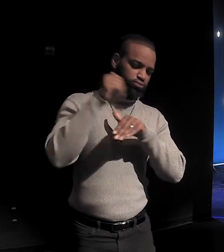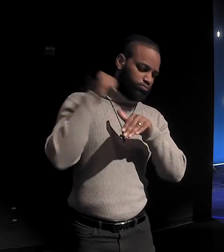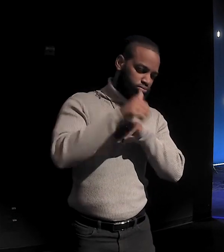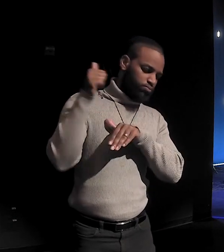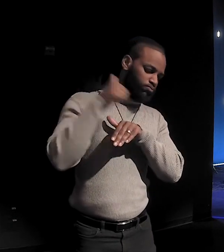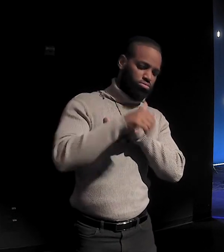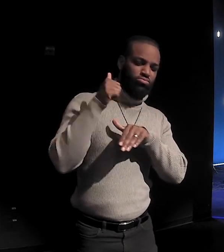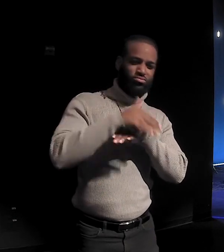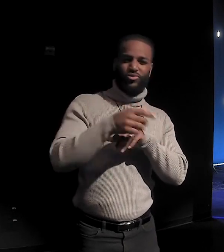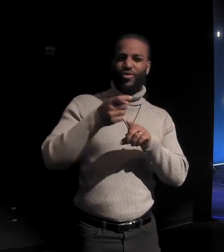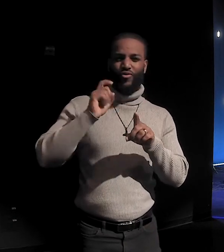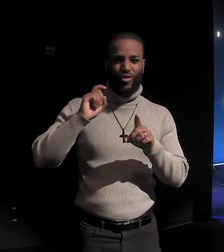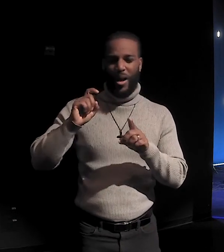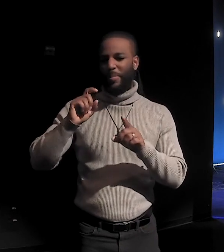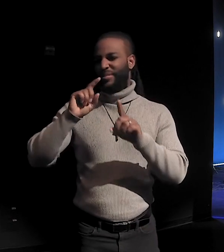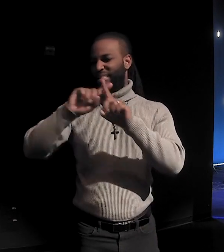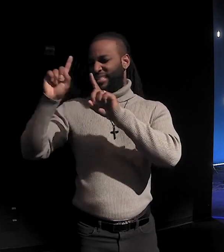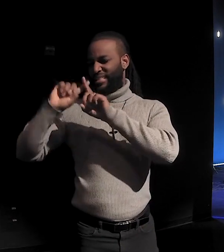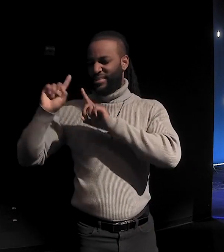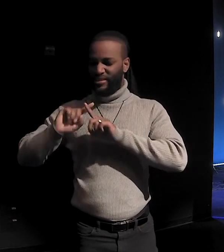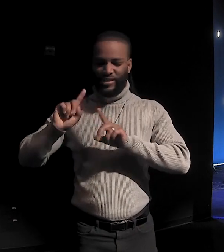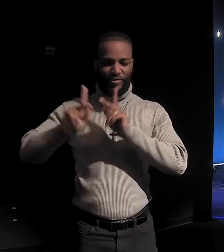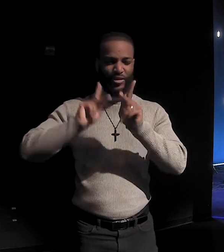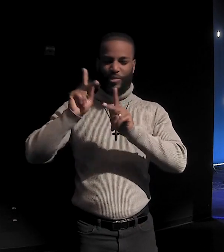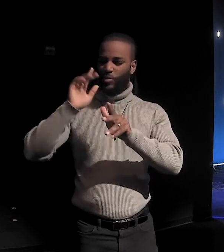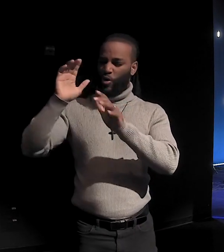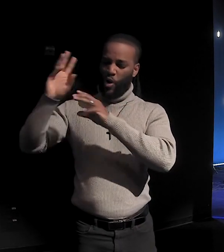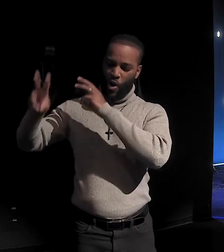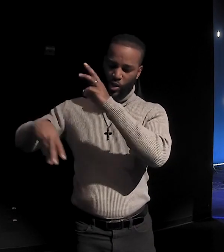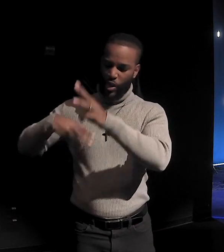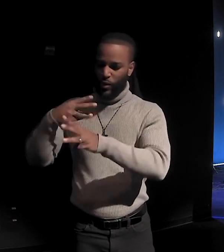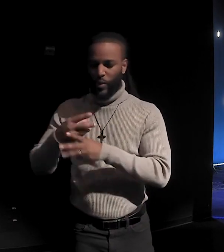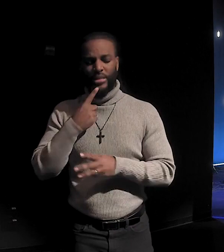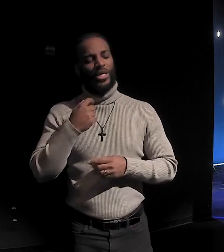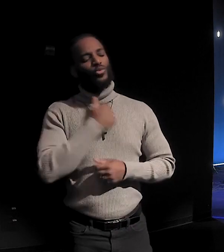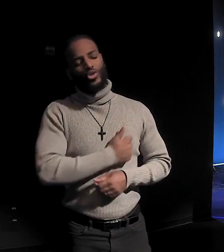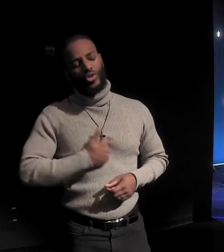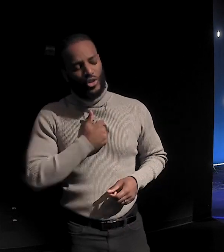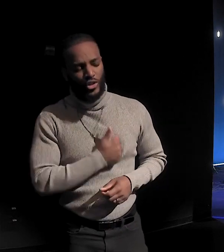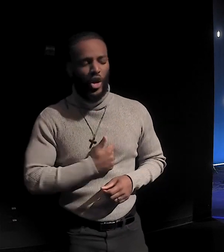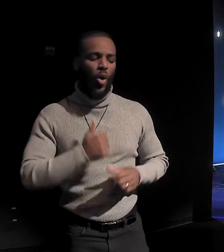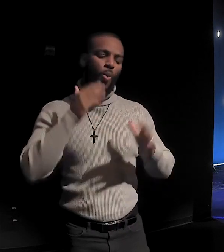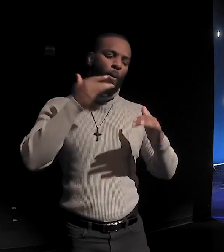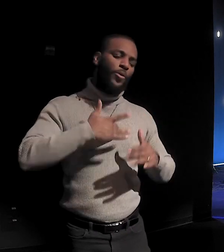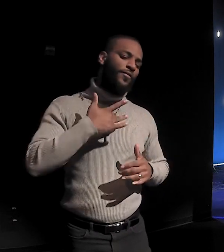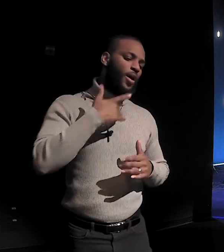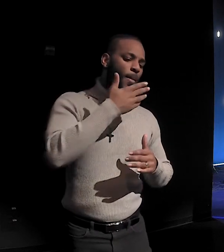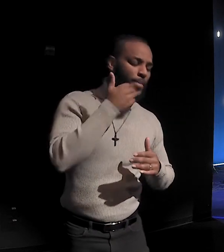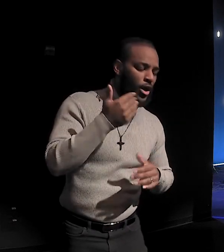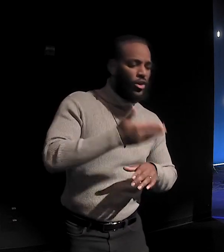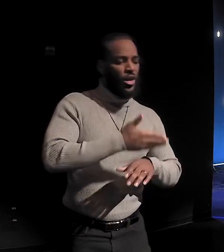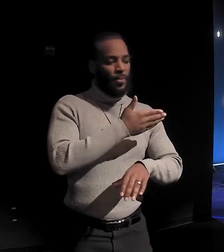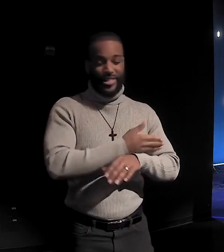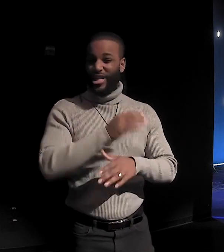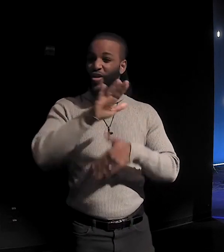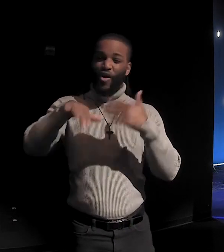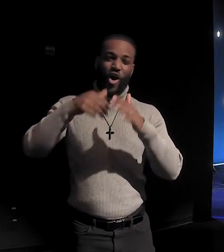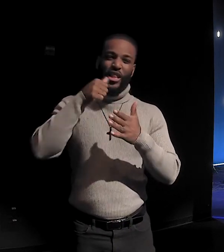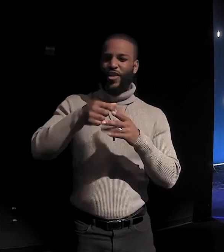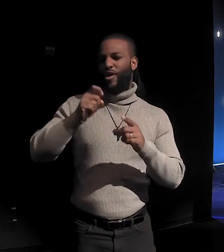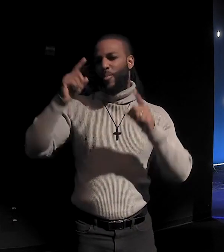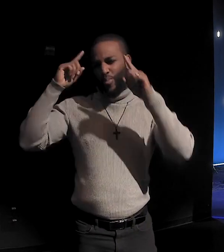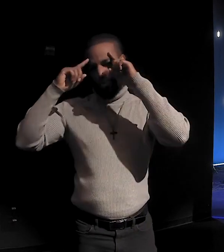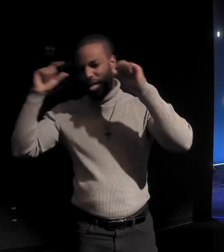from dignitaries and people all over the world well-wishing him and saying, we're so sorry this happened. And he said, of all the letters from